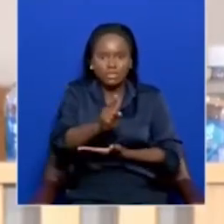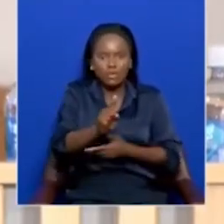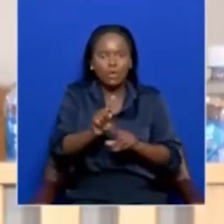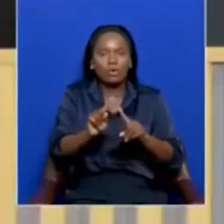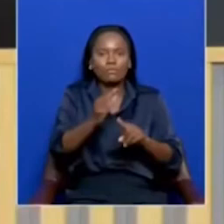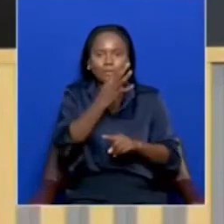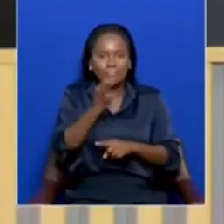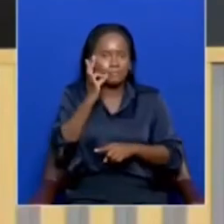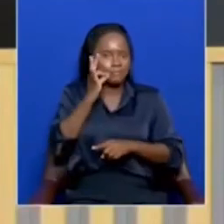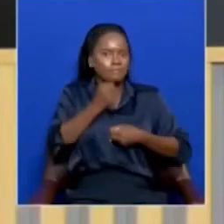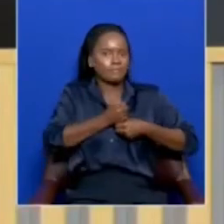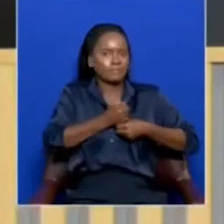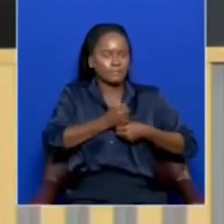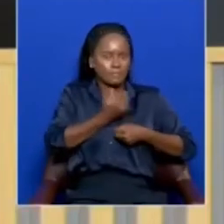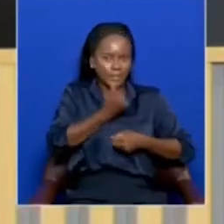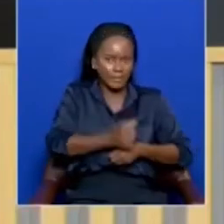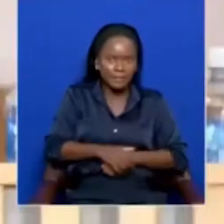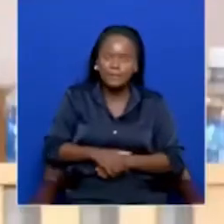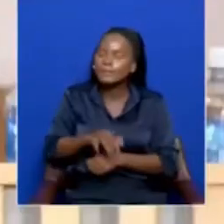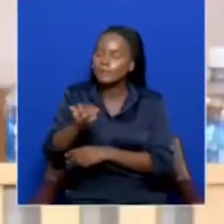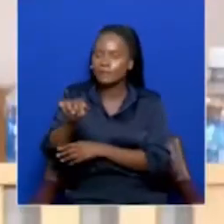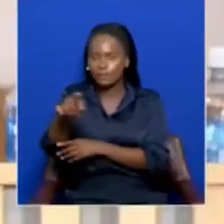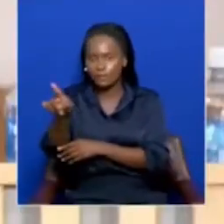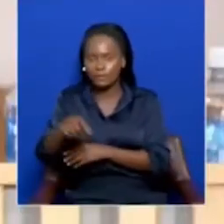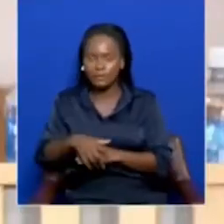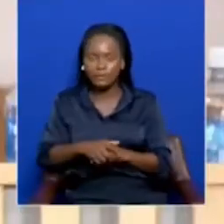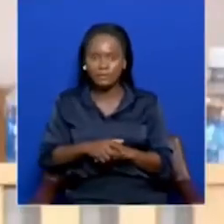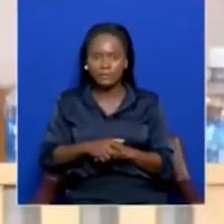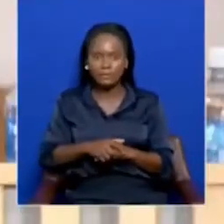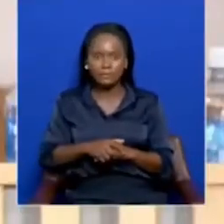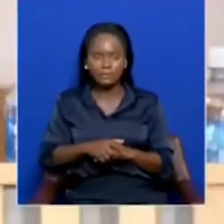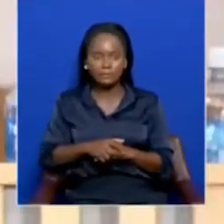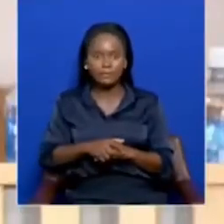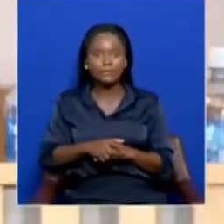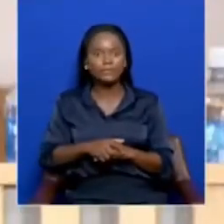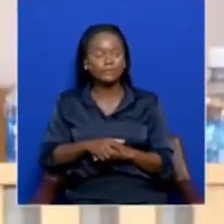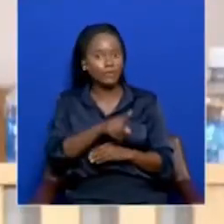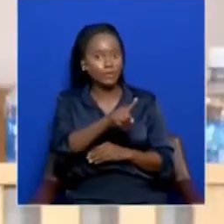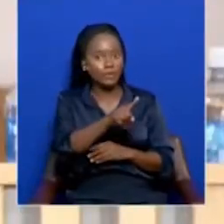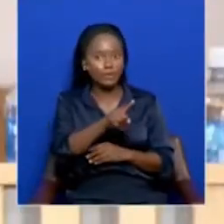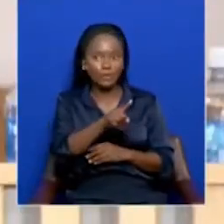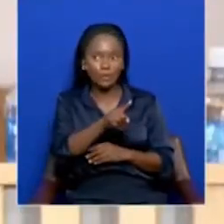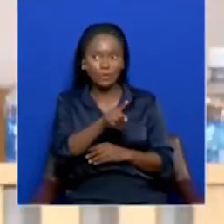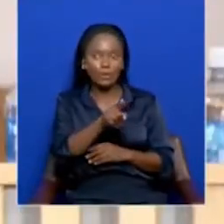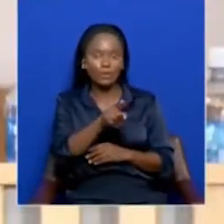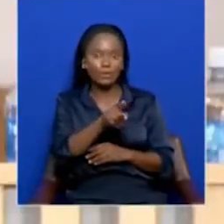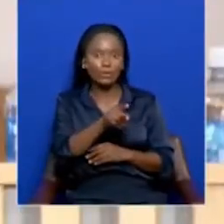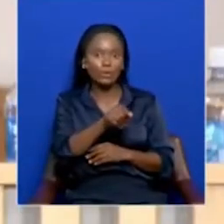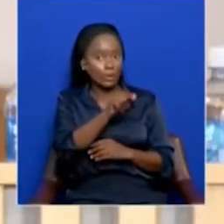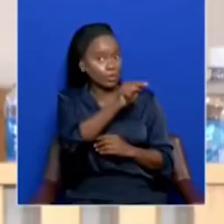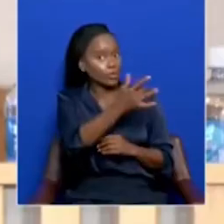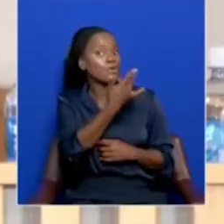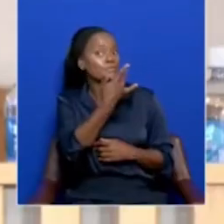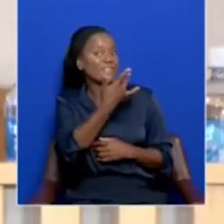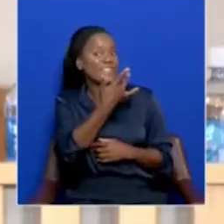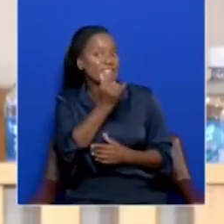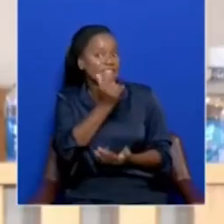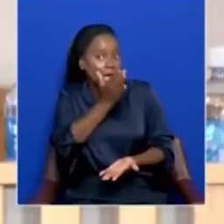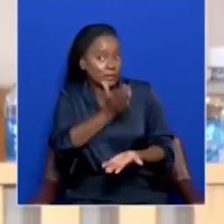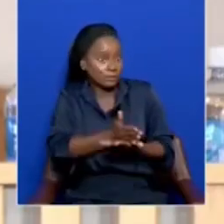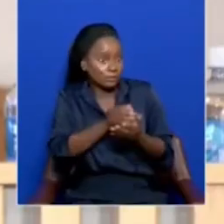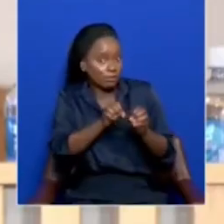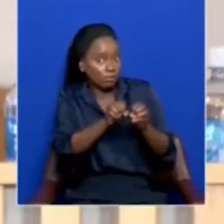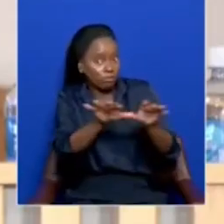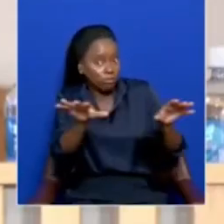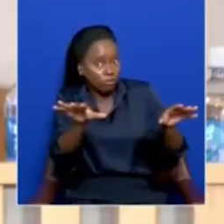That's correct, Chair. And these are the facts that you would prefer not to be publicly disclosed at this juncture.